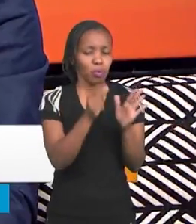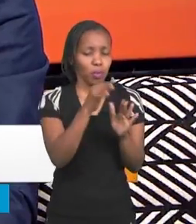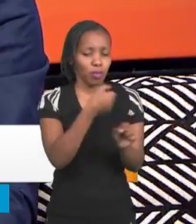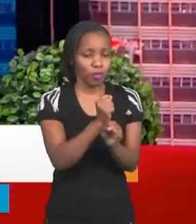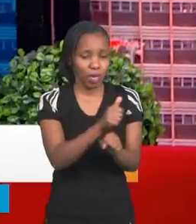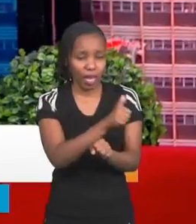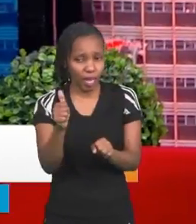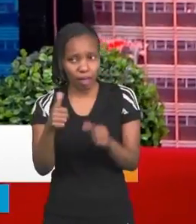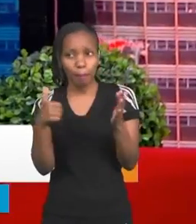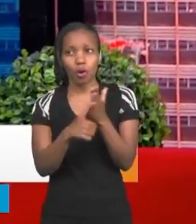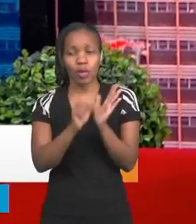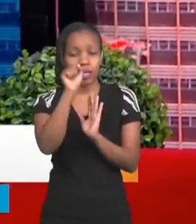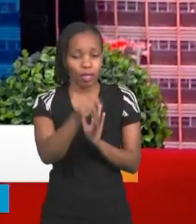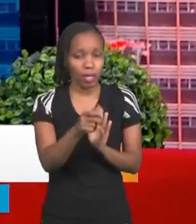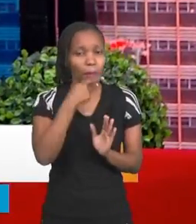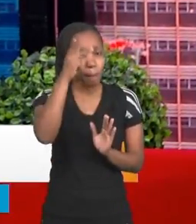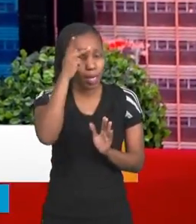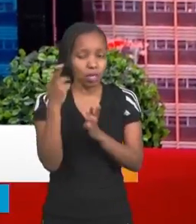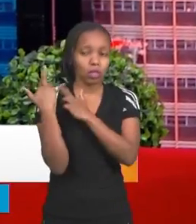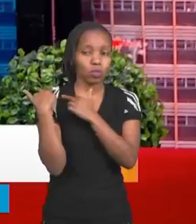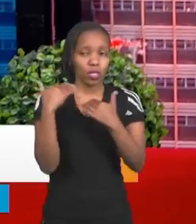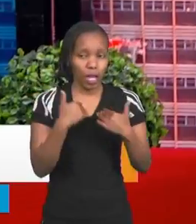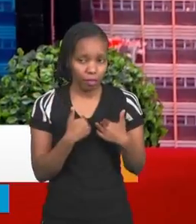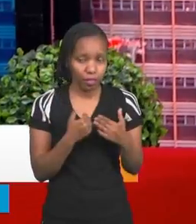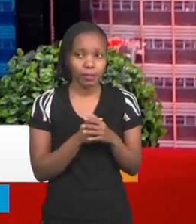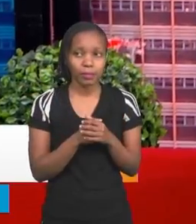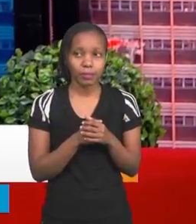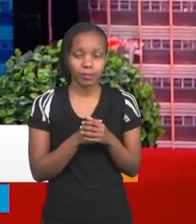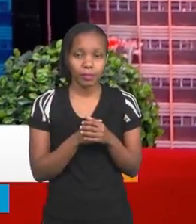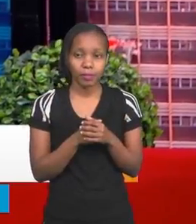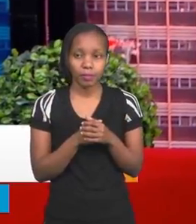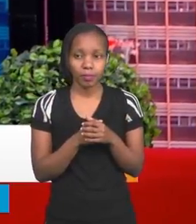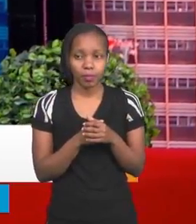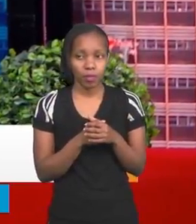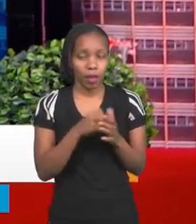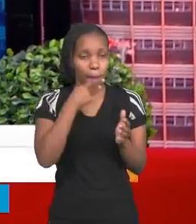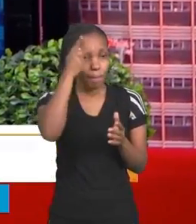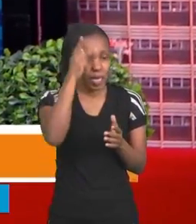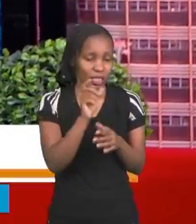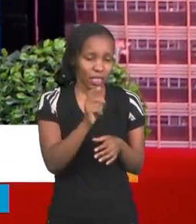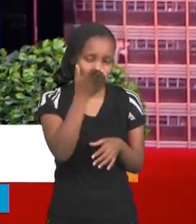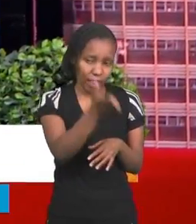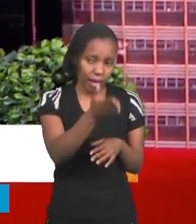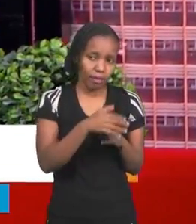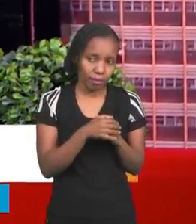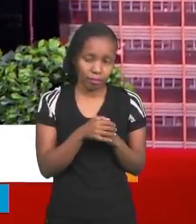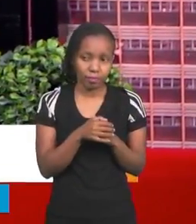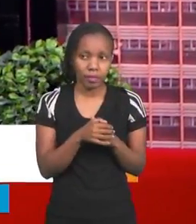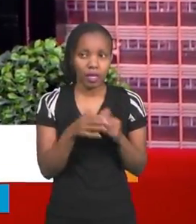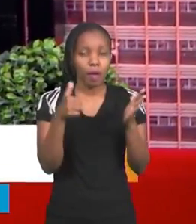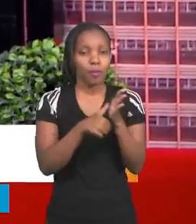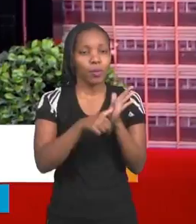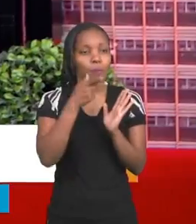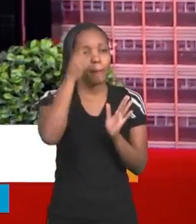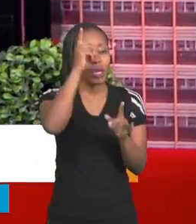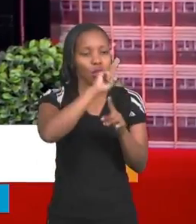thing. But actually, yes, parents have a very important role to play. Yeah. And parents need to be there. Mm-hmm. You know, the problem with the parents of now, you know,